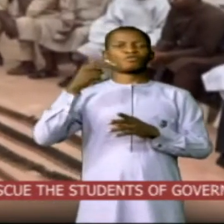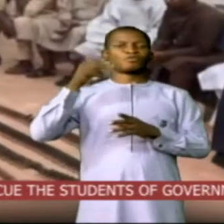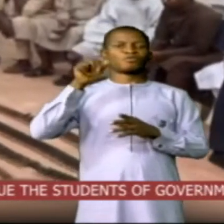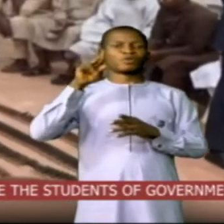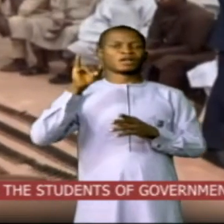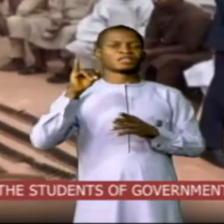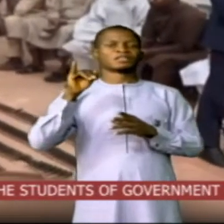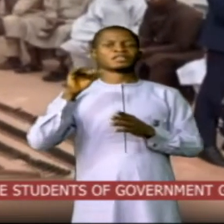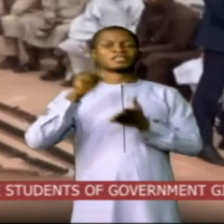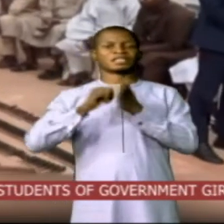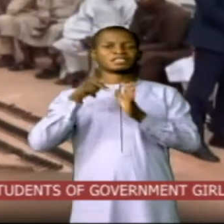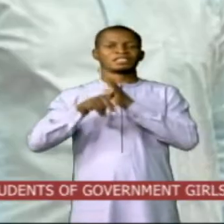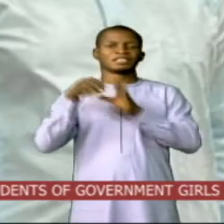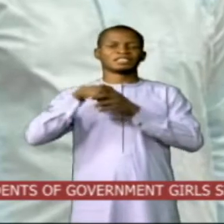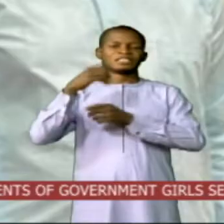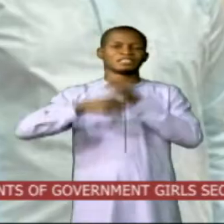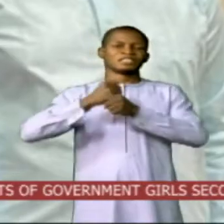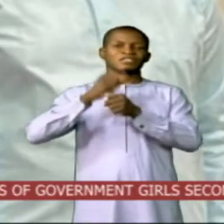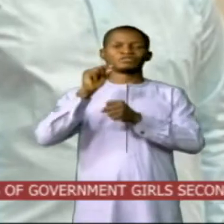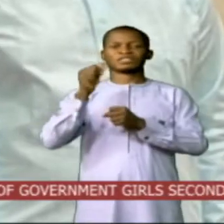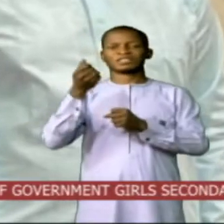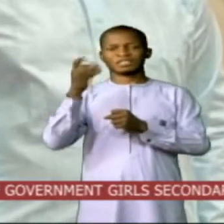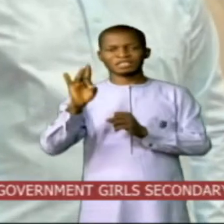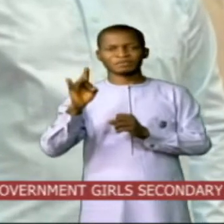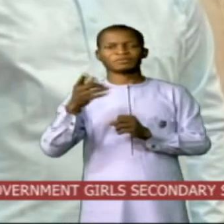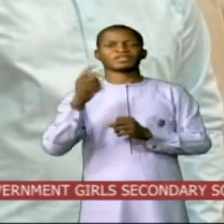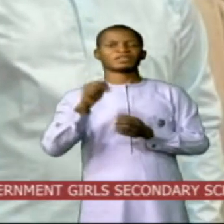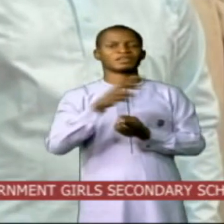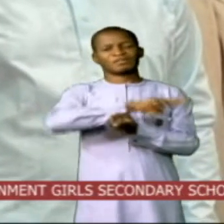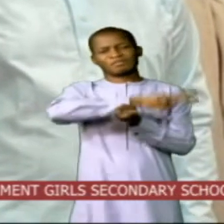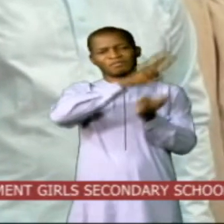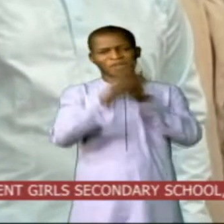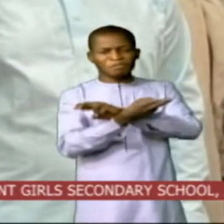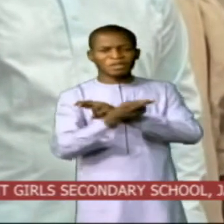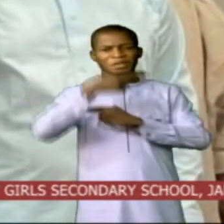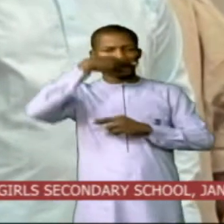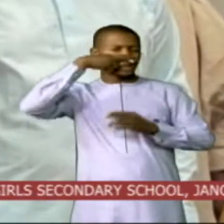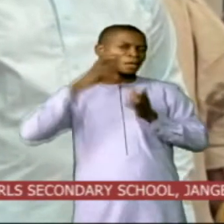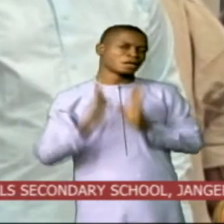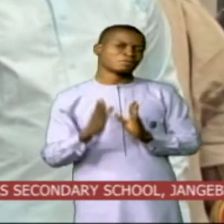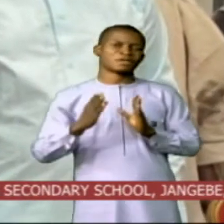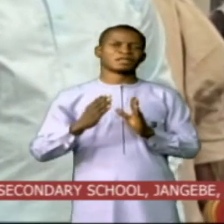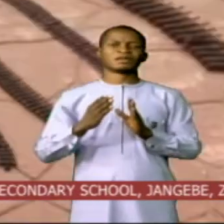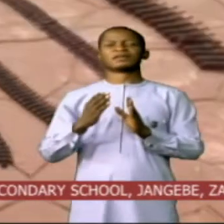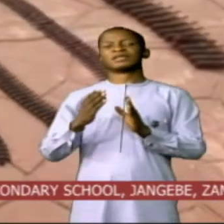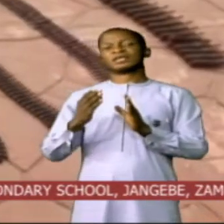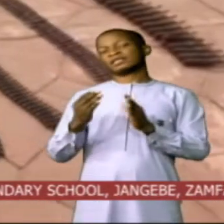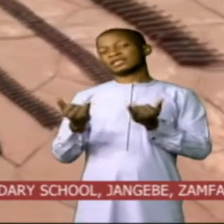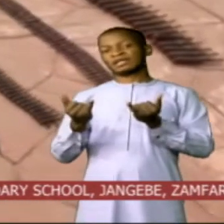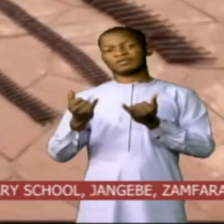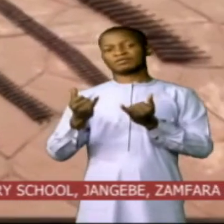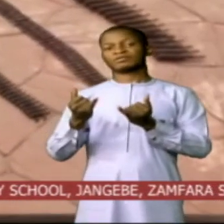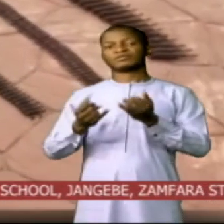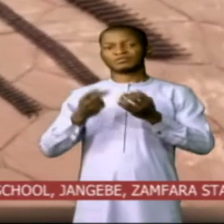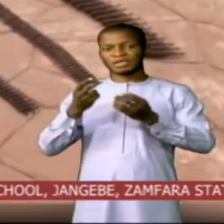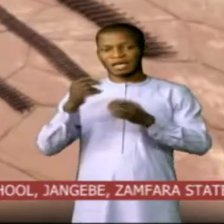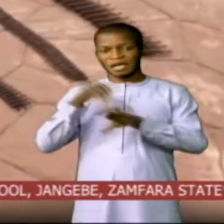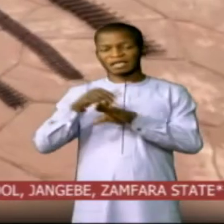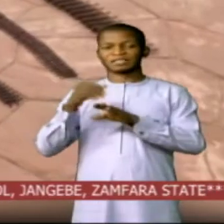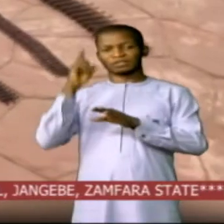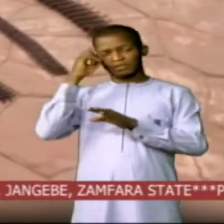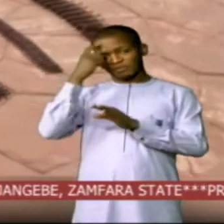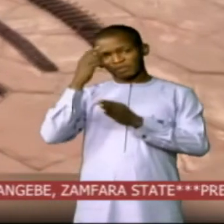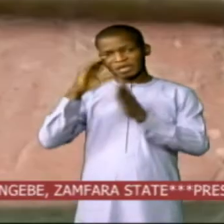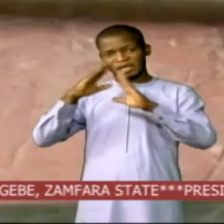in 2018. The repentant bandits took oath with the glorious Quran at Government House Gusau,